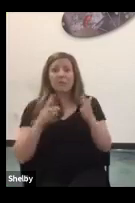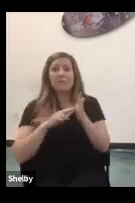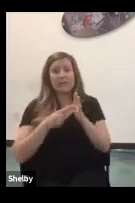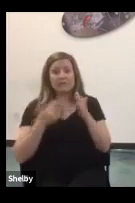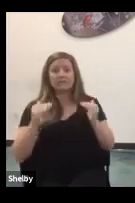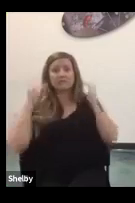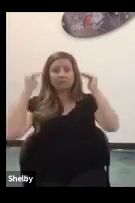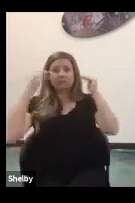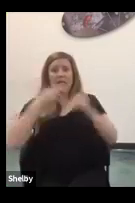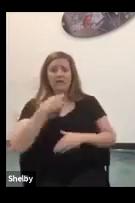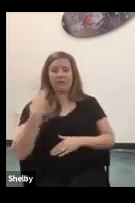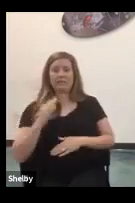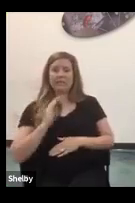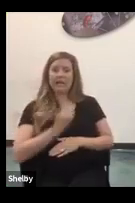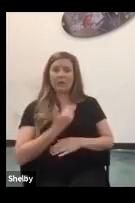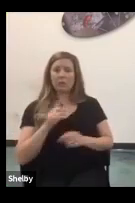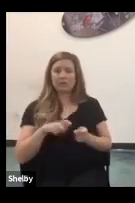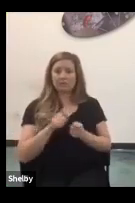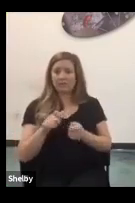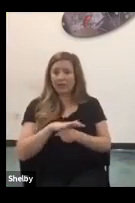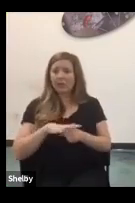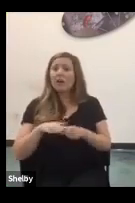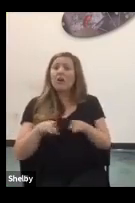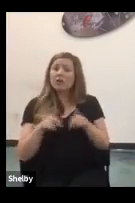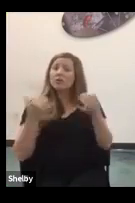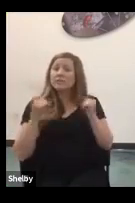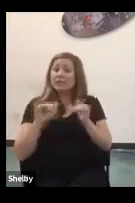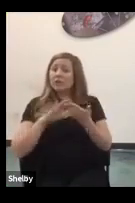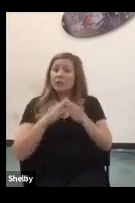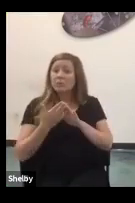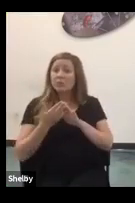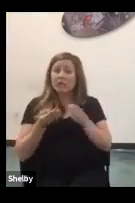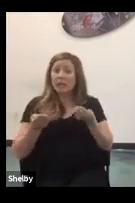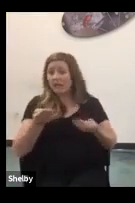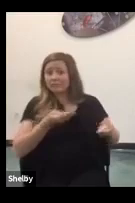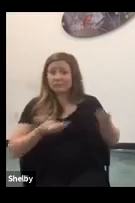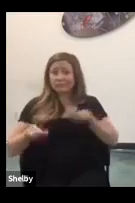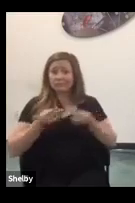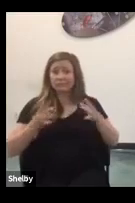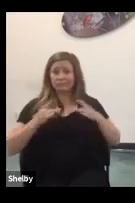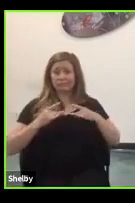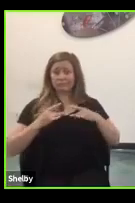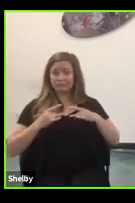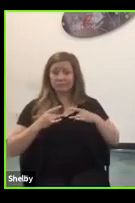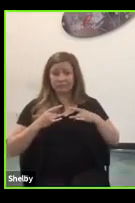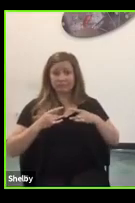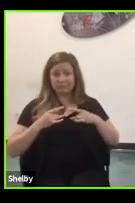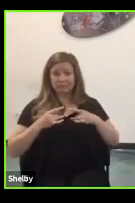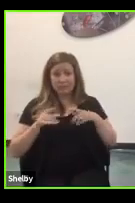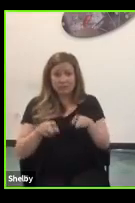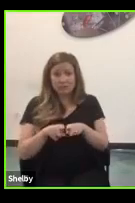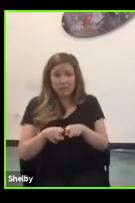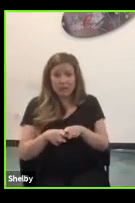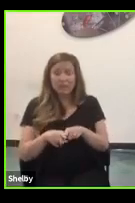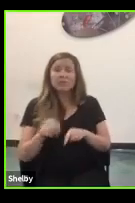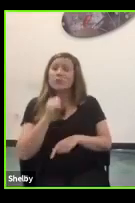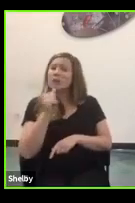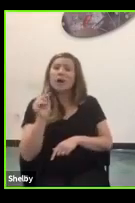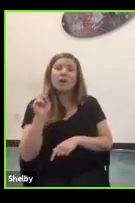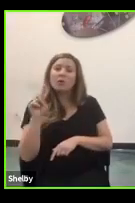particular area. There also is still community transmission being seen as well. And so it's not